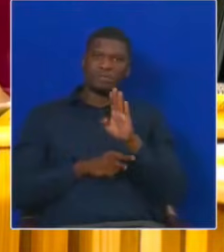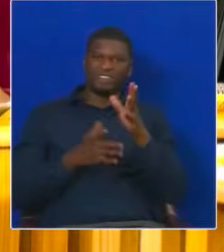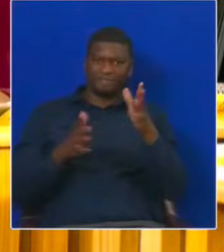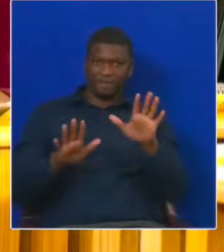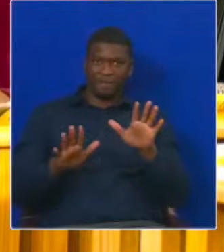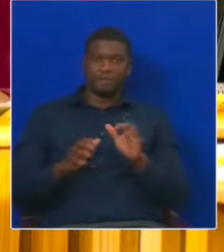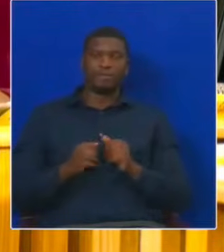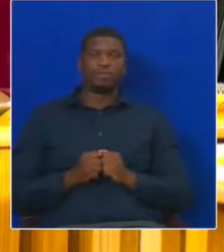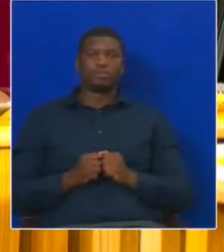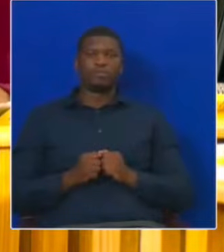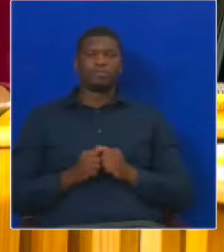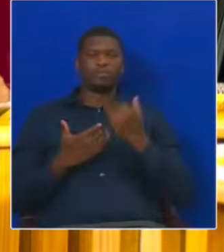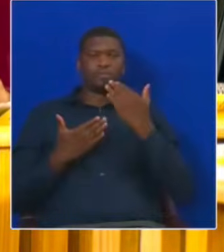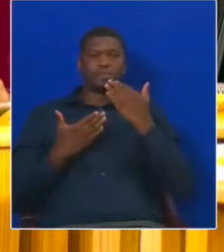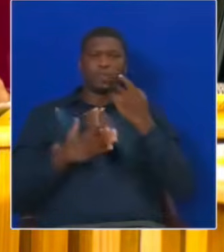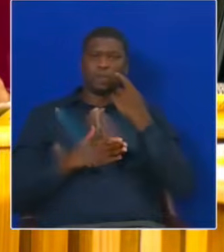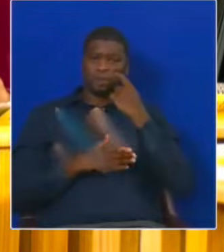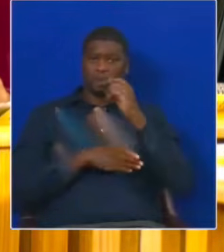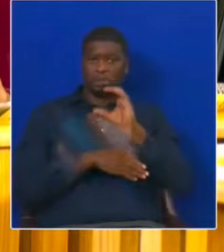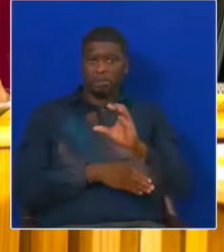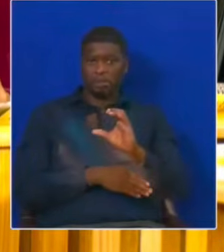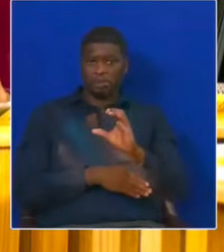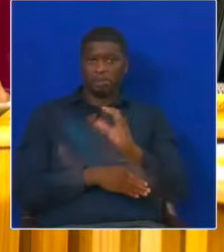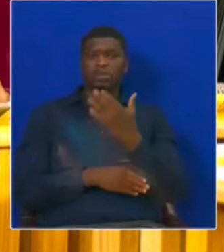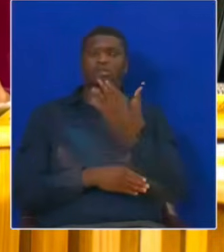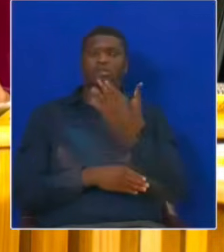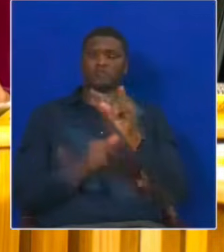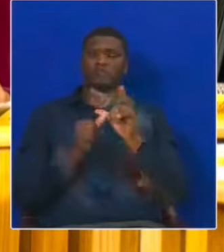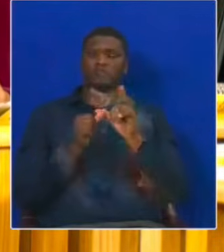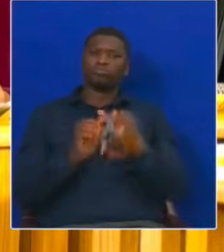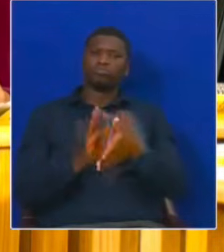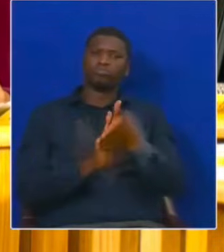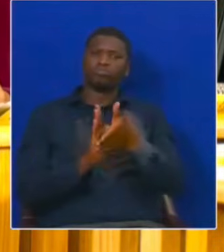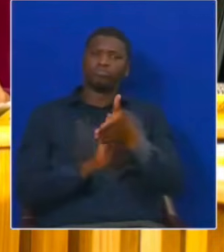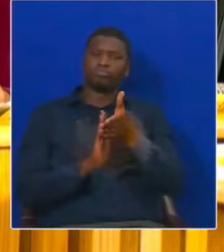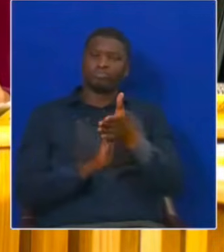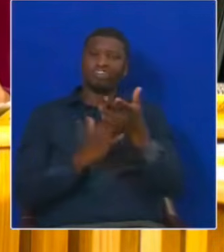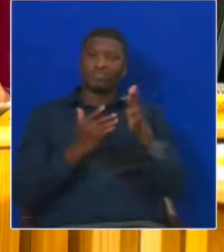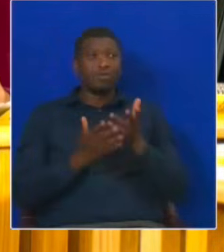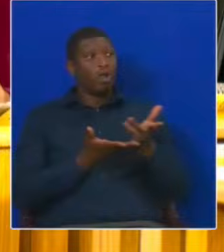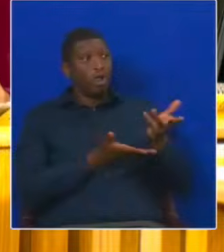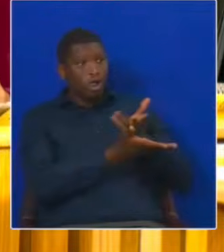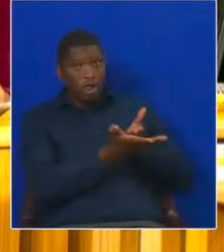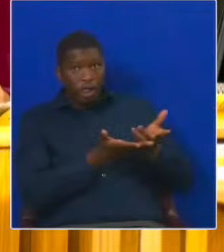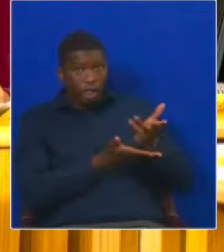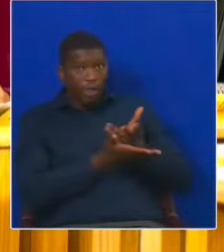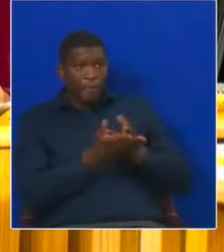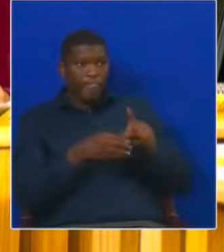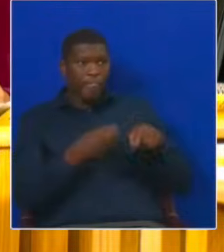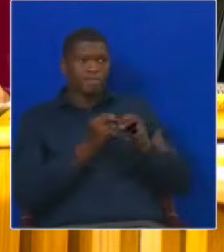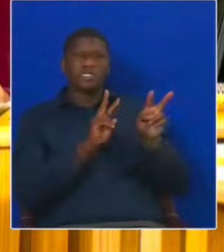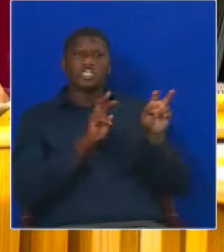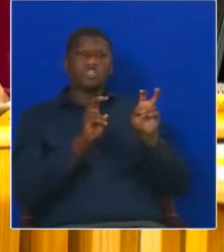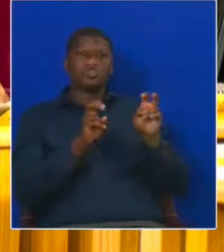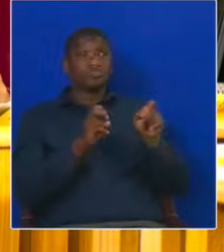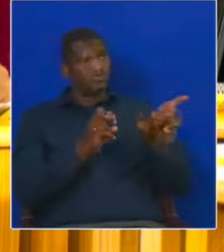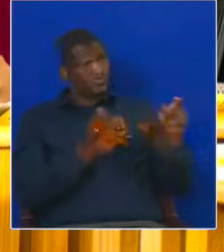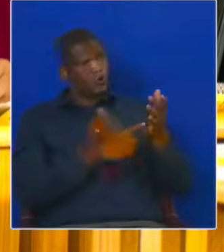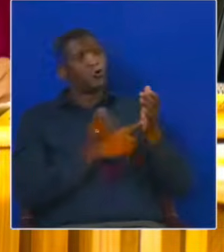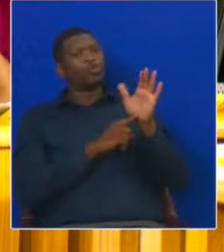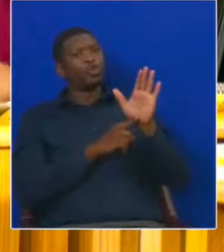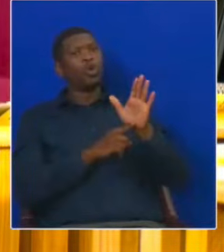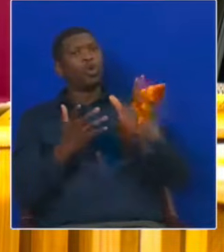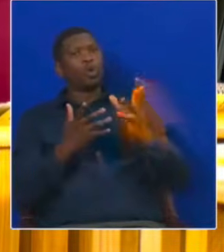witness C. Please proceed. You were discussing the issue of proceeding to Lebohang's auntie's